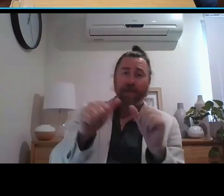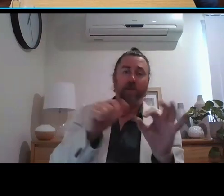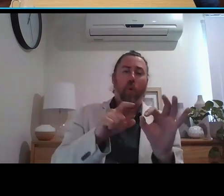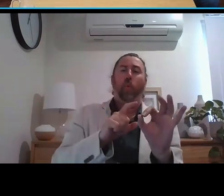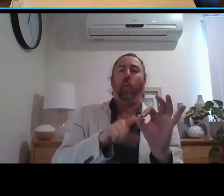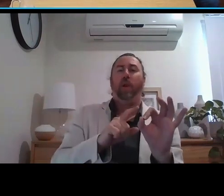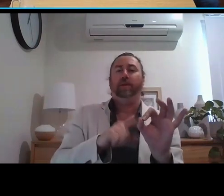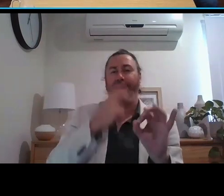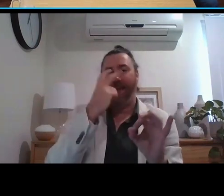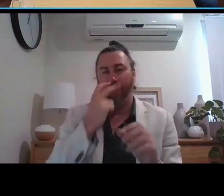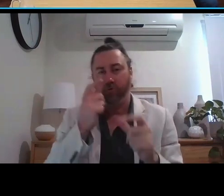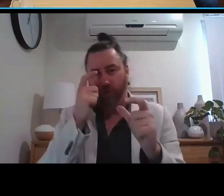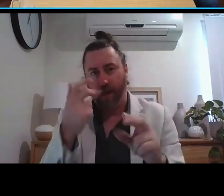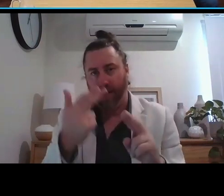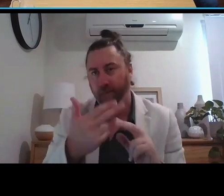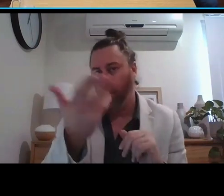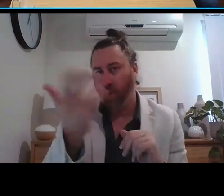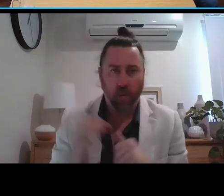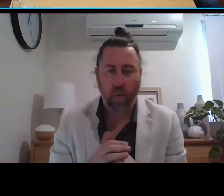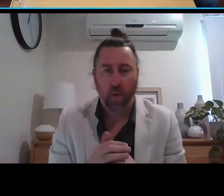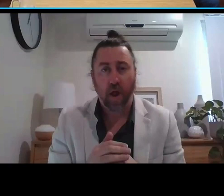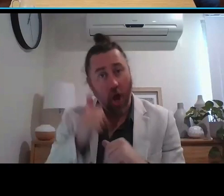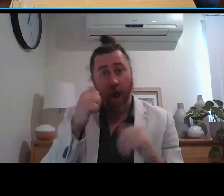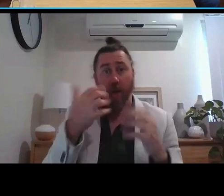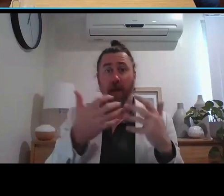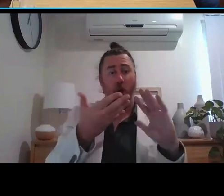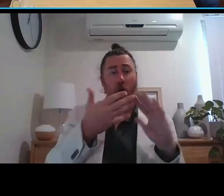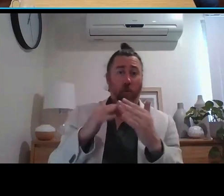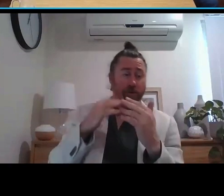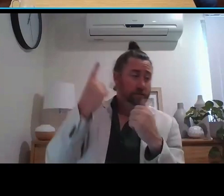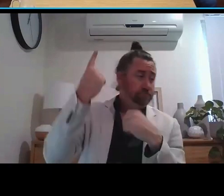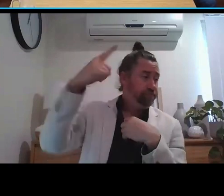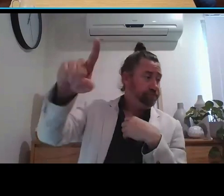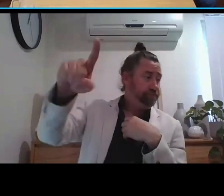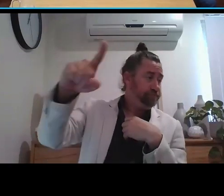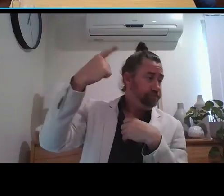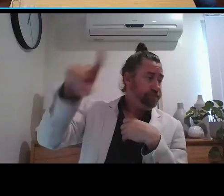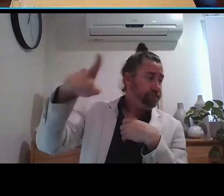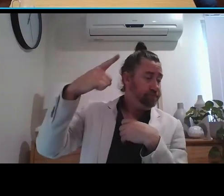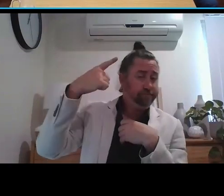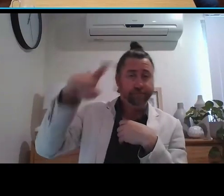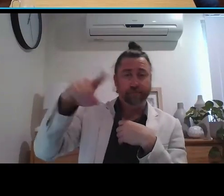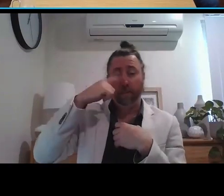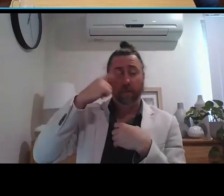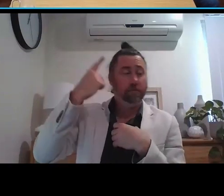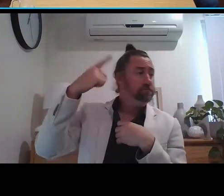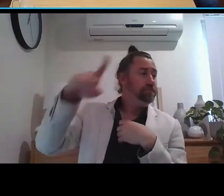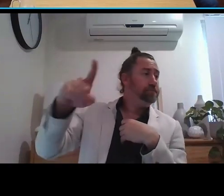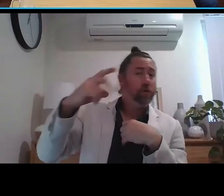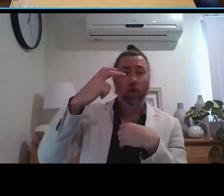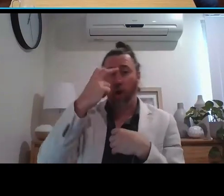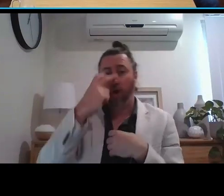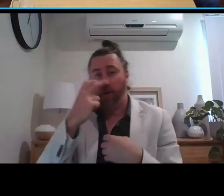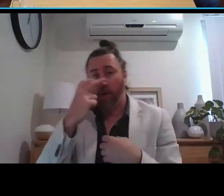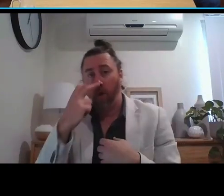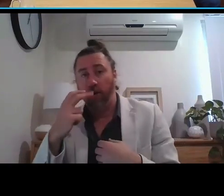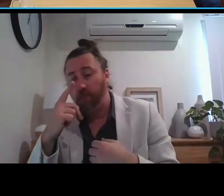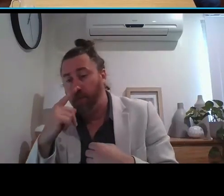and we want to rebuild community confidence in the aged care system. We can't achieve this without greater